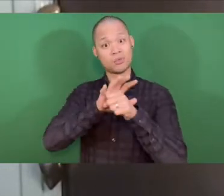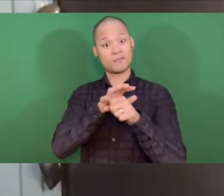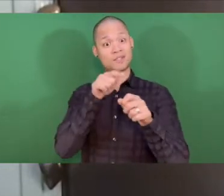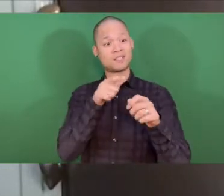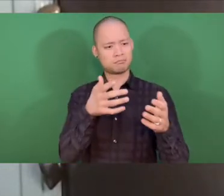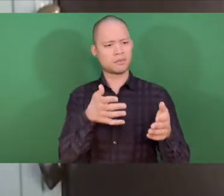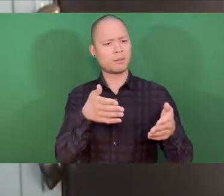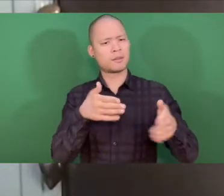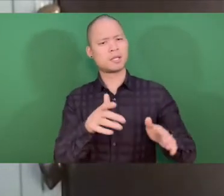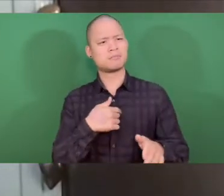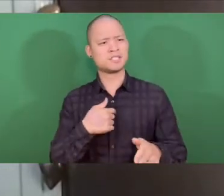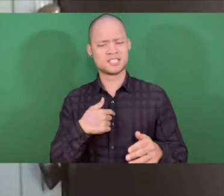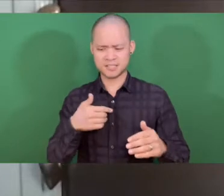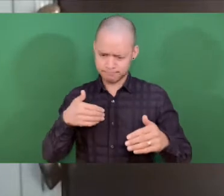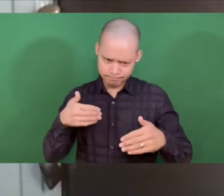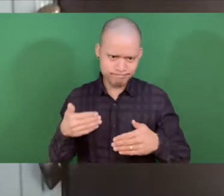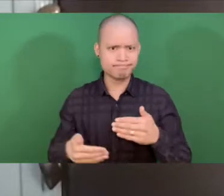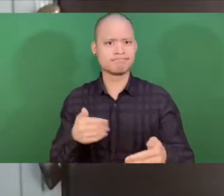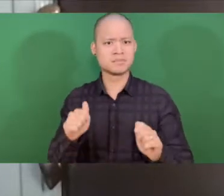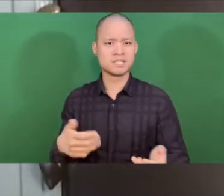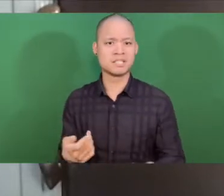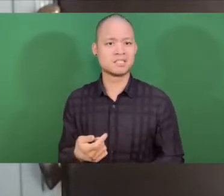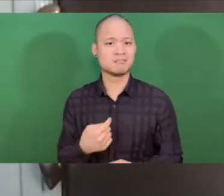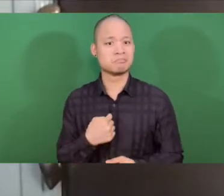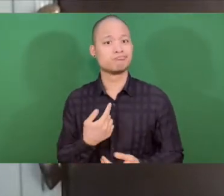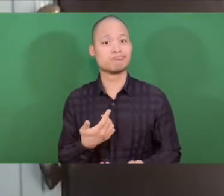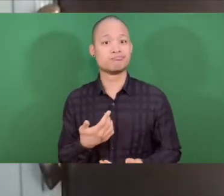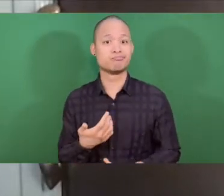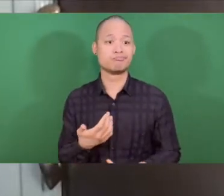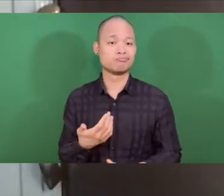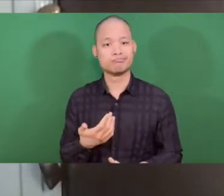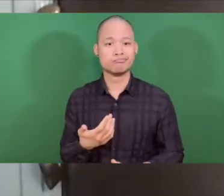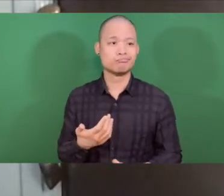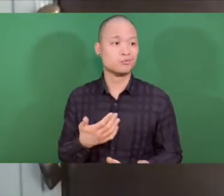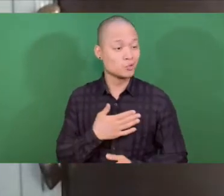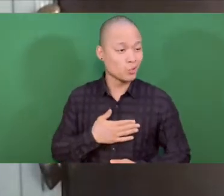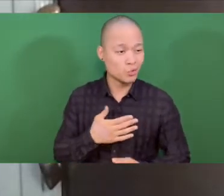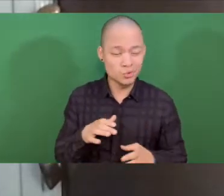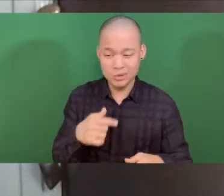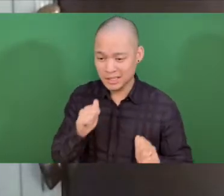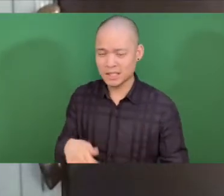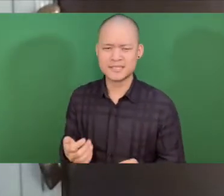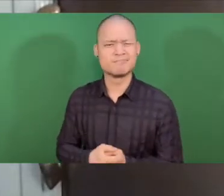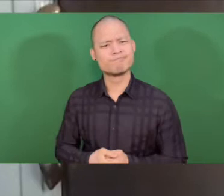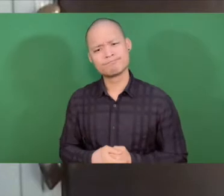can. And what I've enjoyed doing is